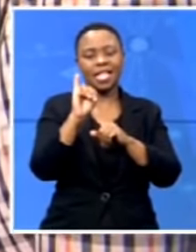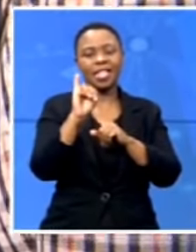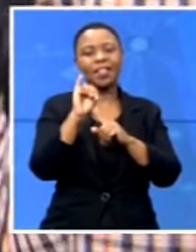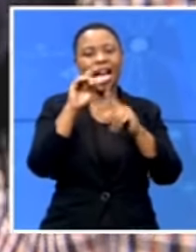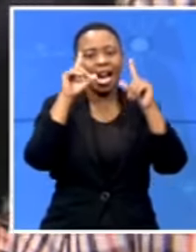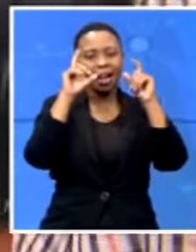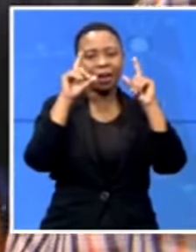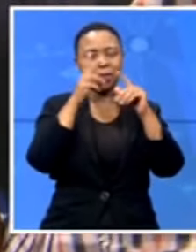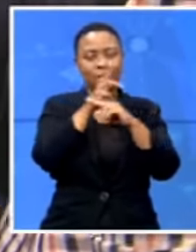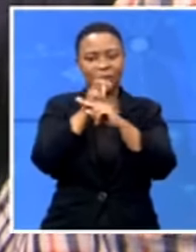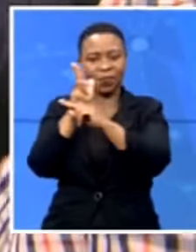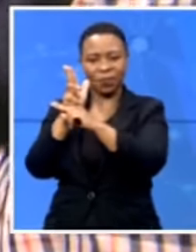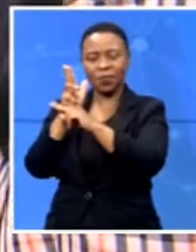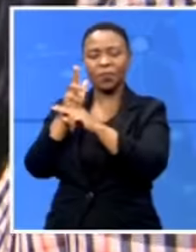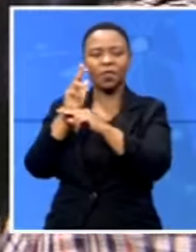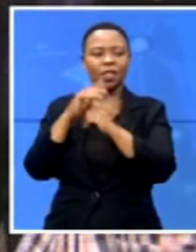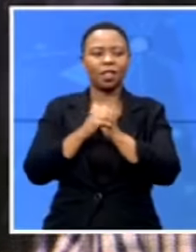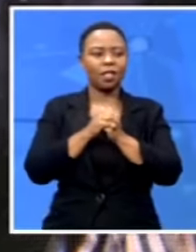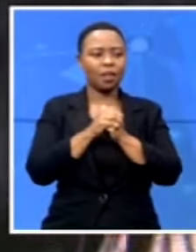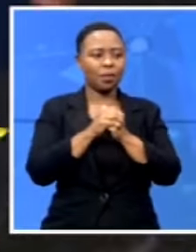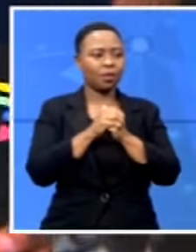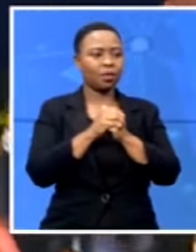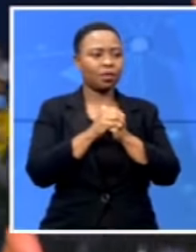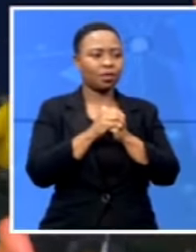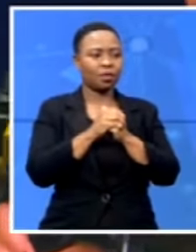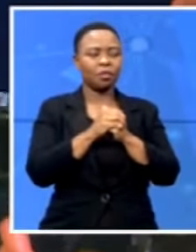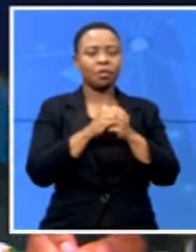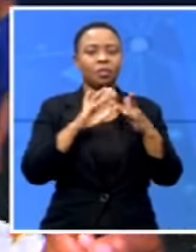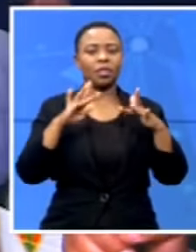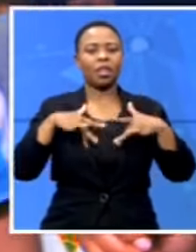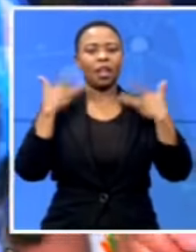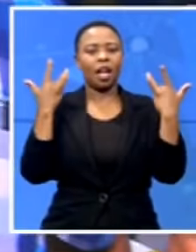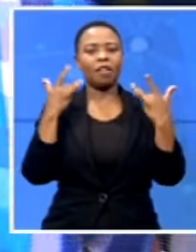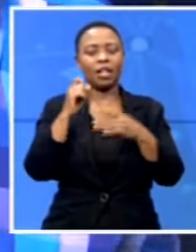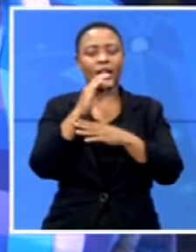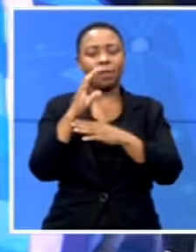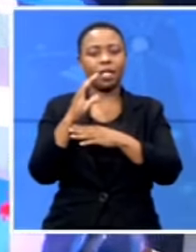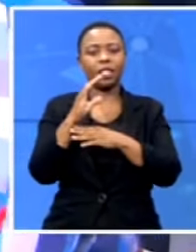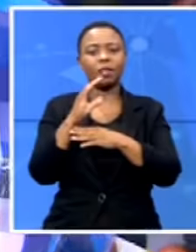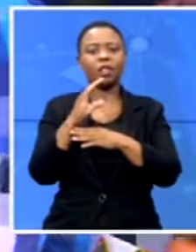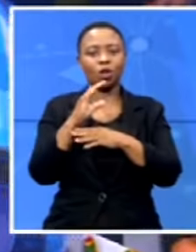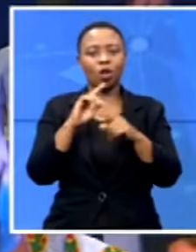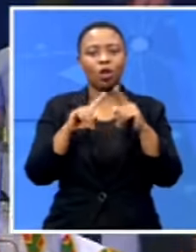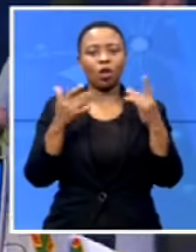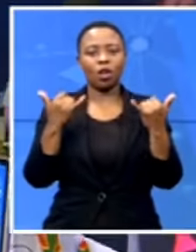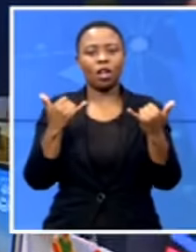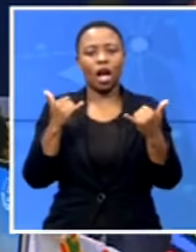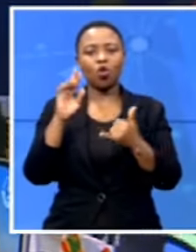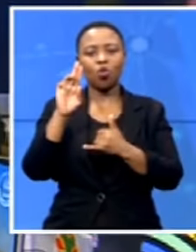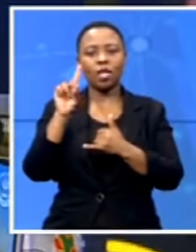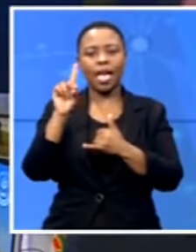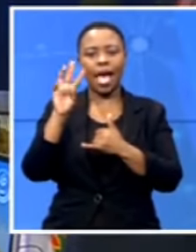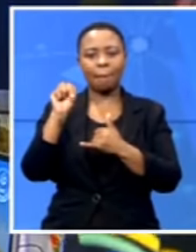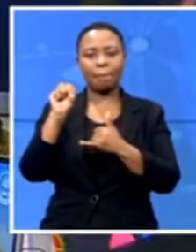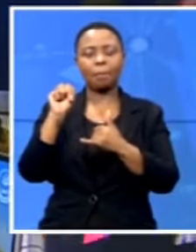You're live on the SABC News channel, of course. Mr. Msomi is the Secretary General of the UDM. You've seen the numbers trickling in